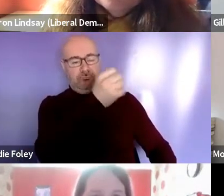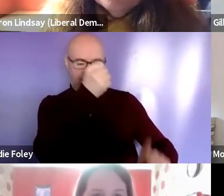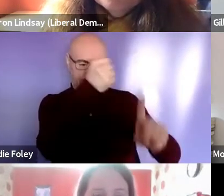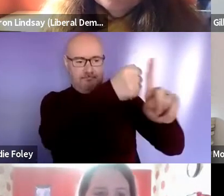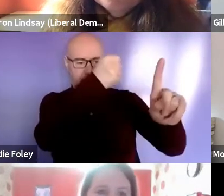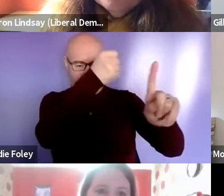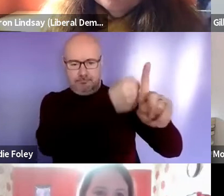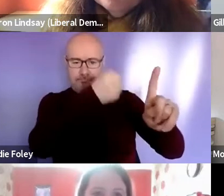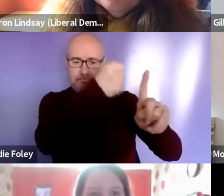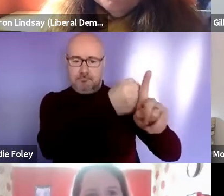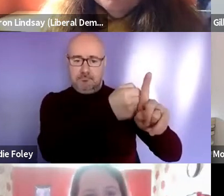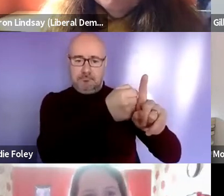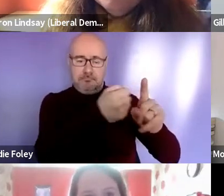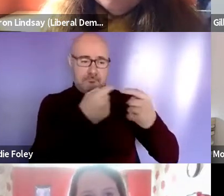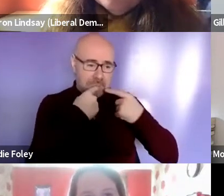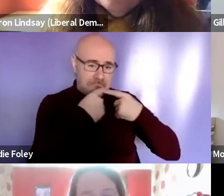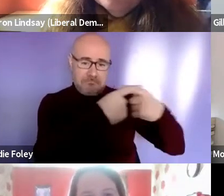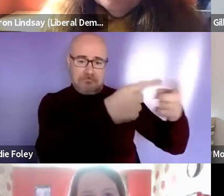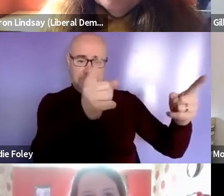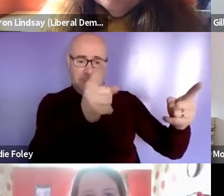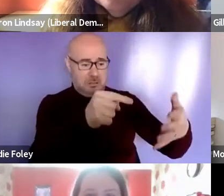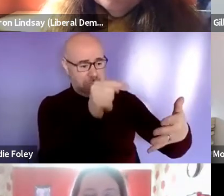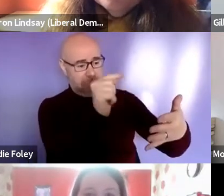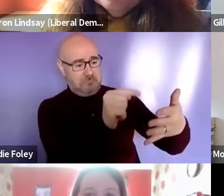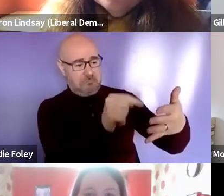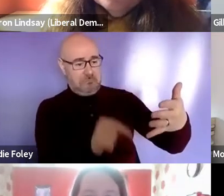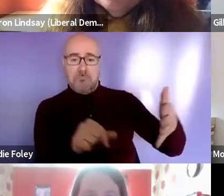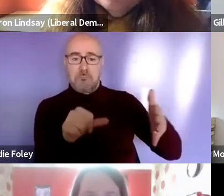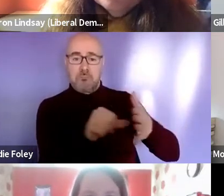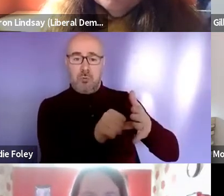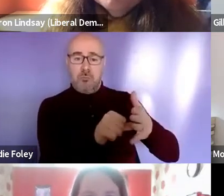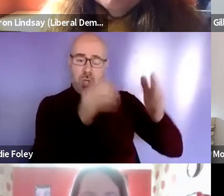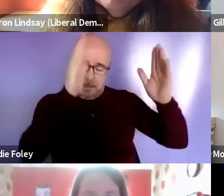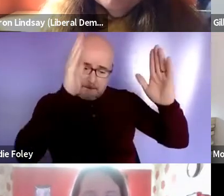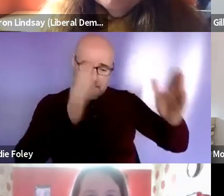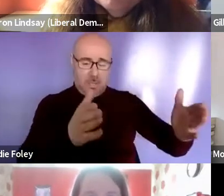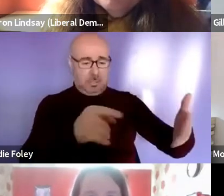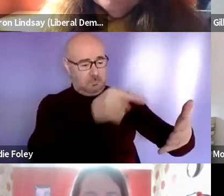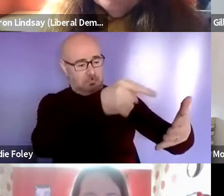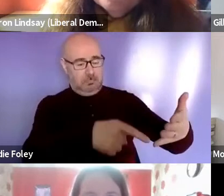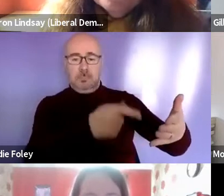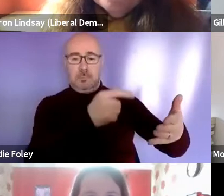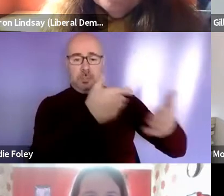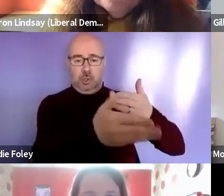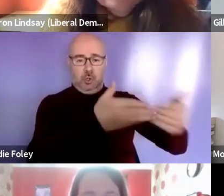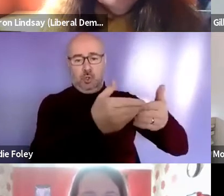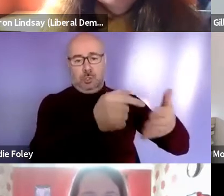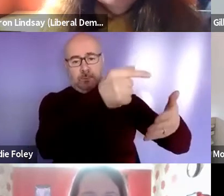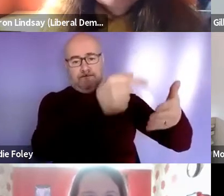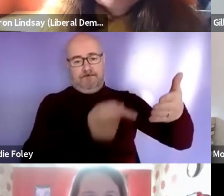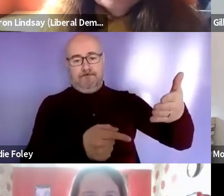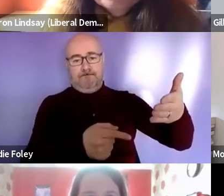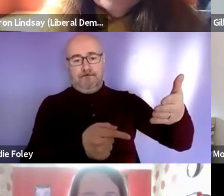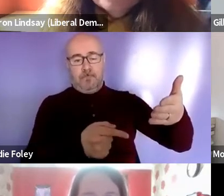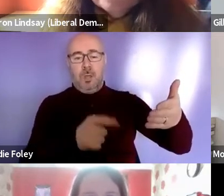issues have to be taken into consideration. And we do, we need to see them more as part of the